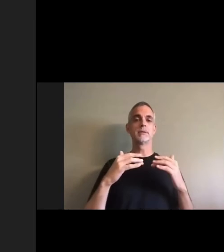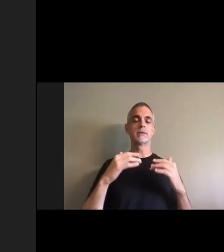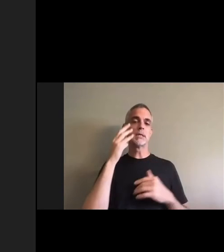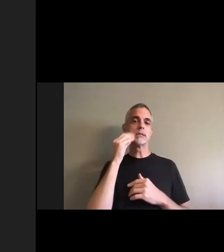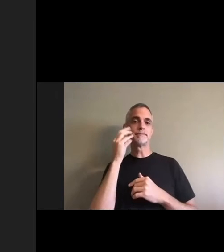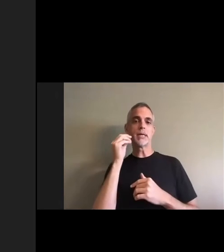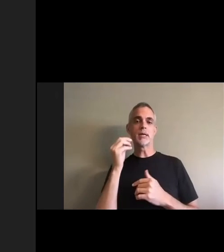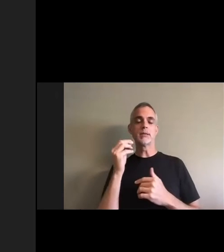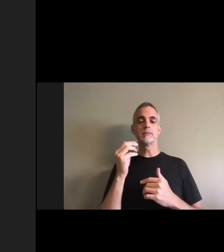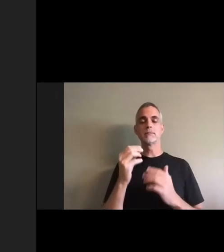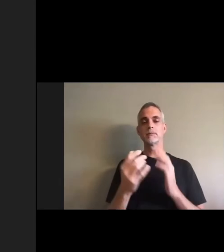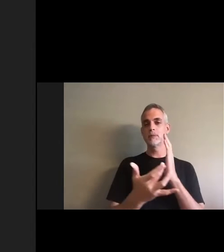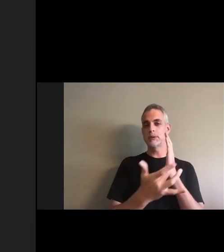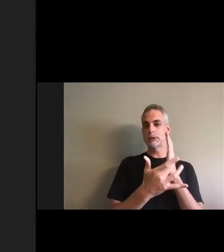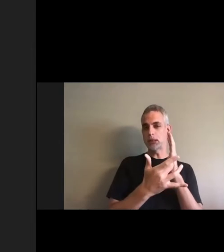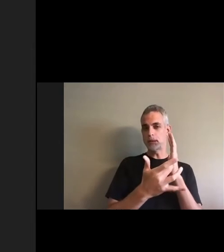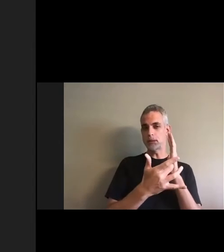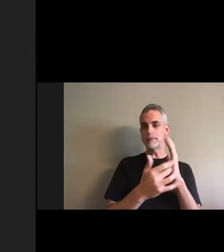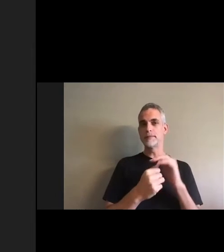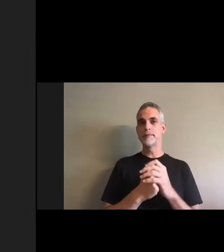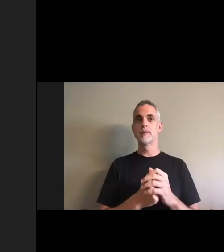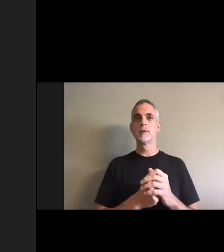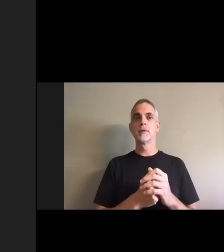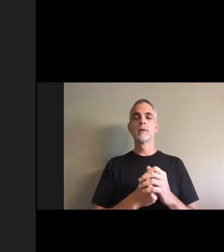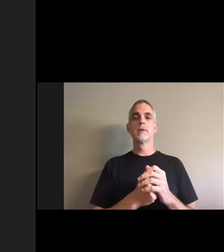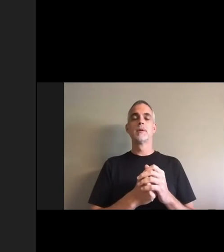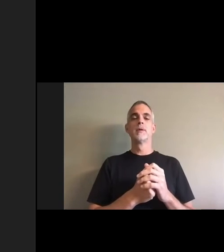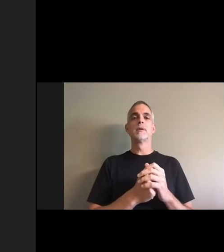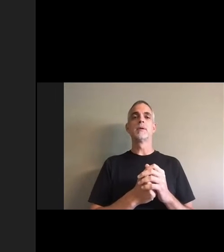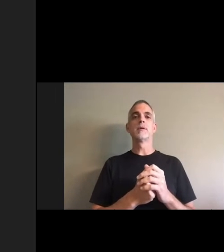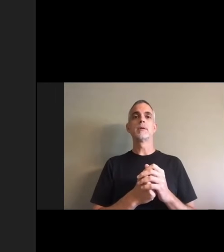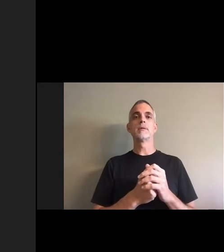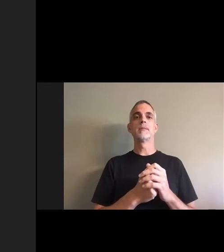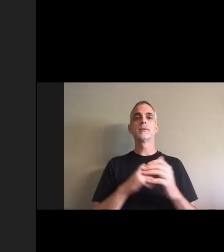To optimize the experience technical,